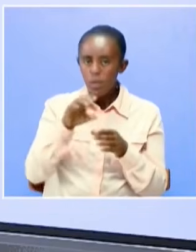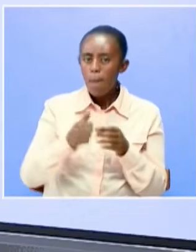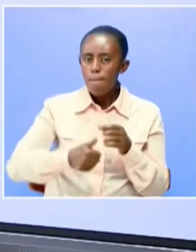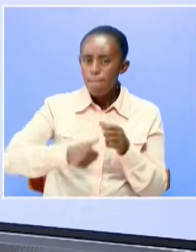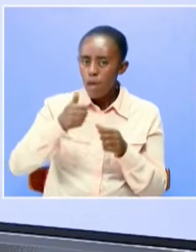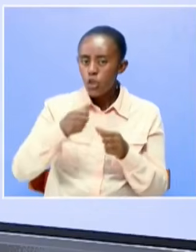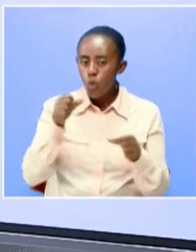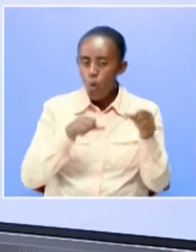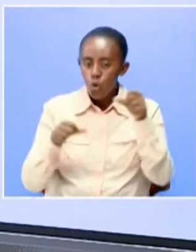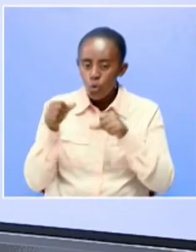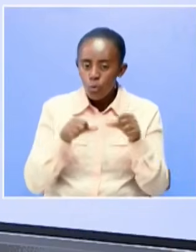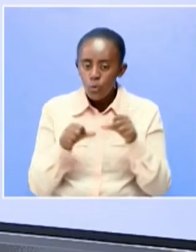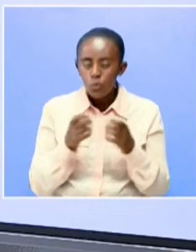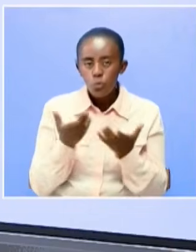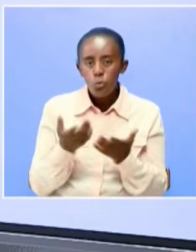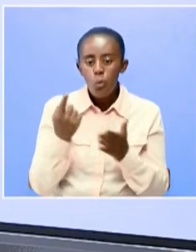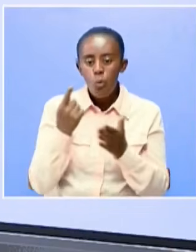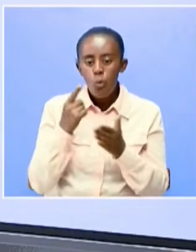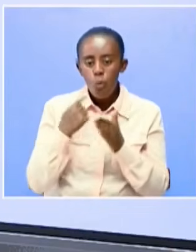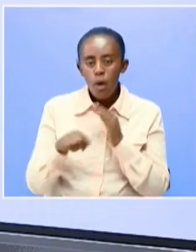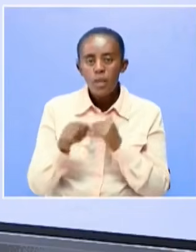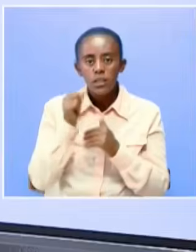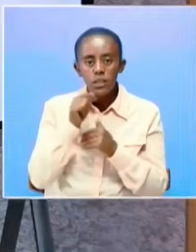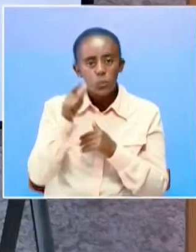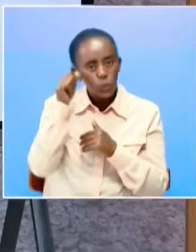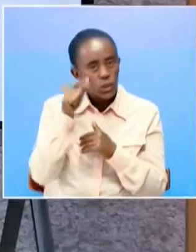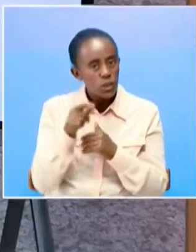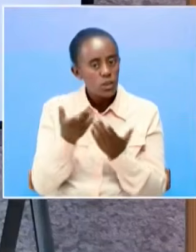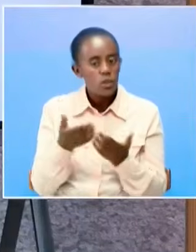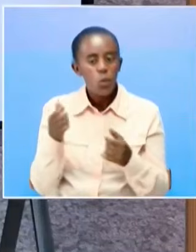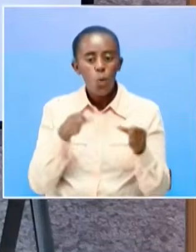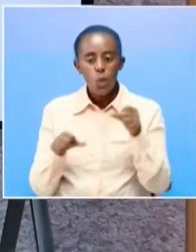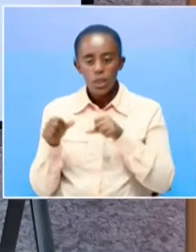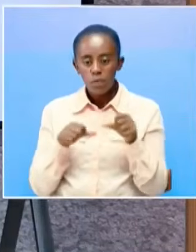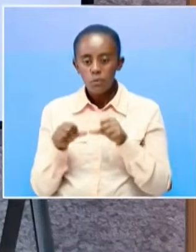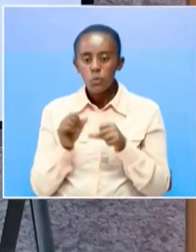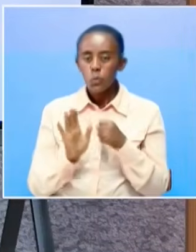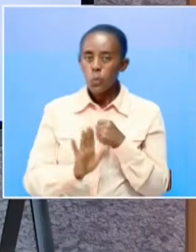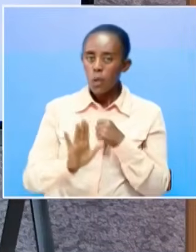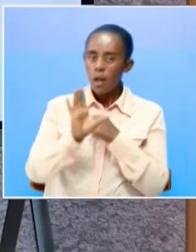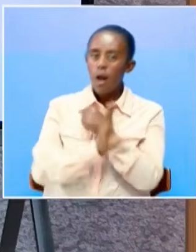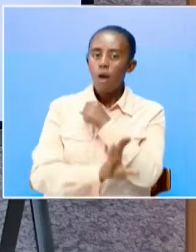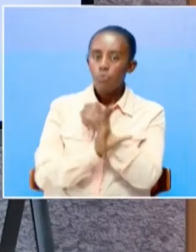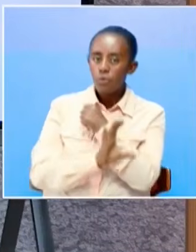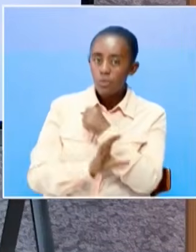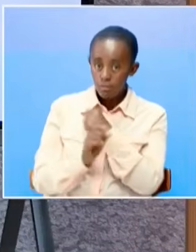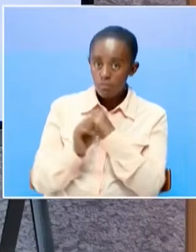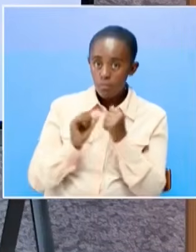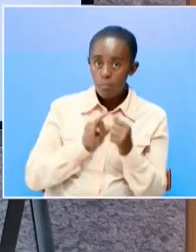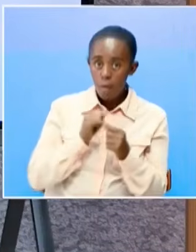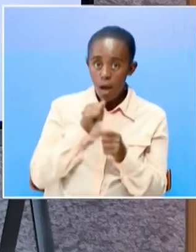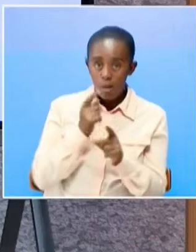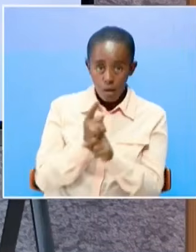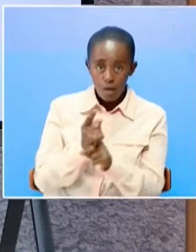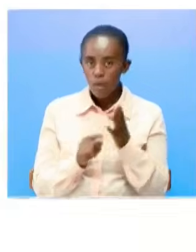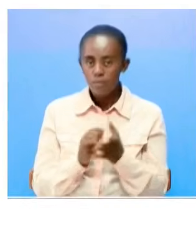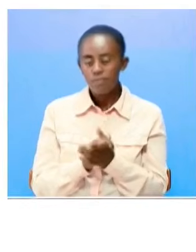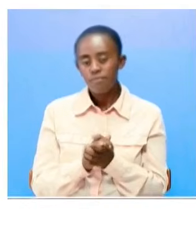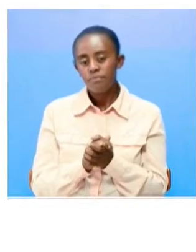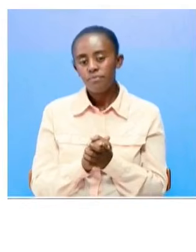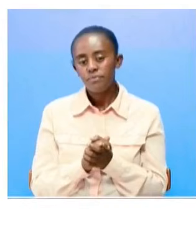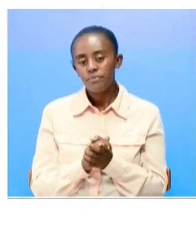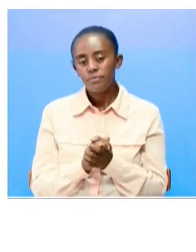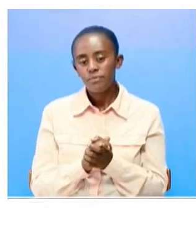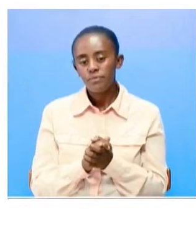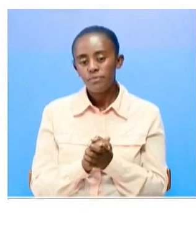contribution, what he or she contributed for his or her country. Am I right? Bravo. The